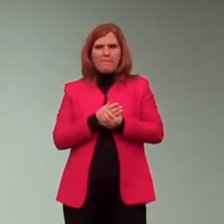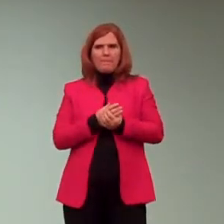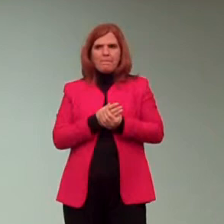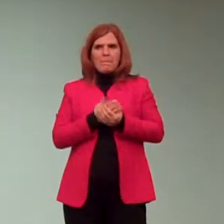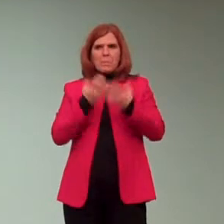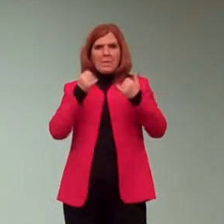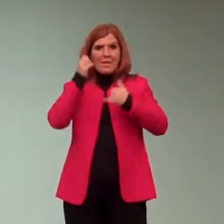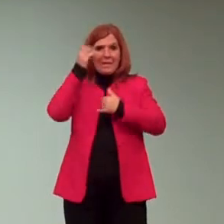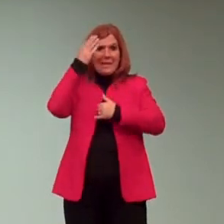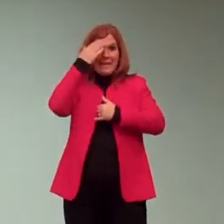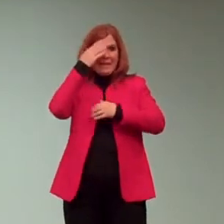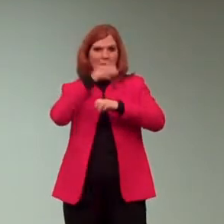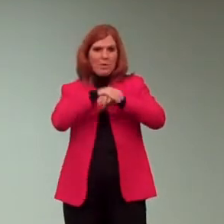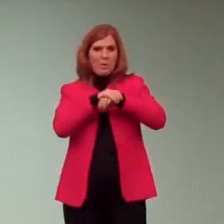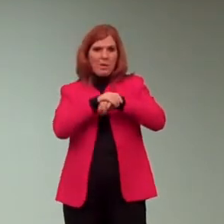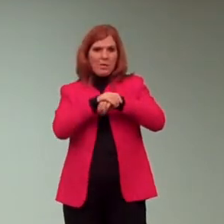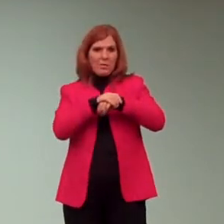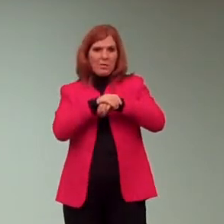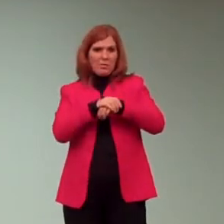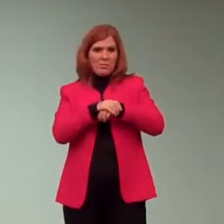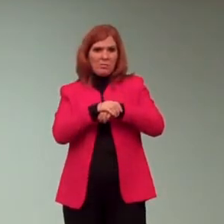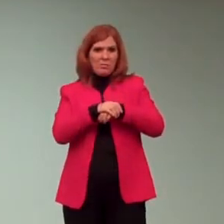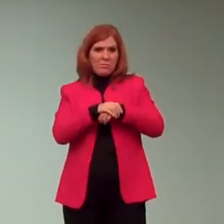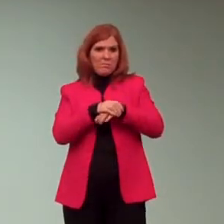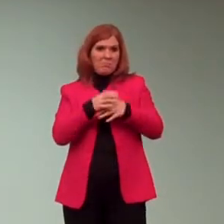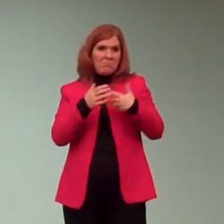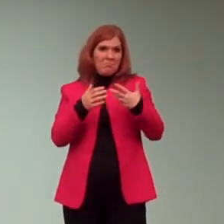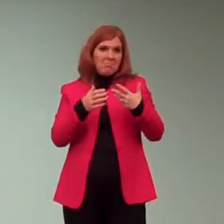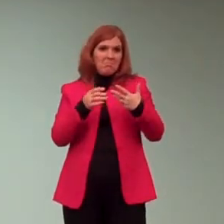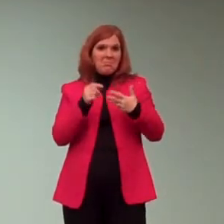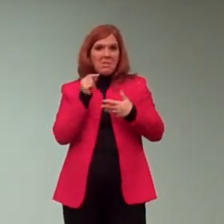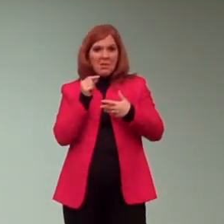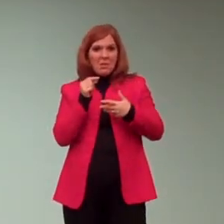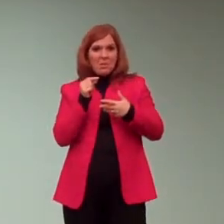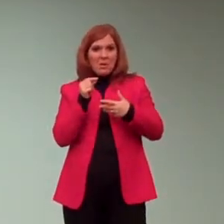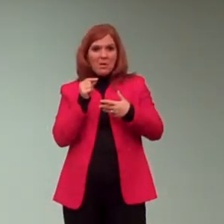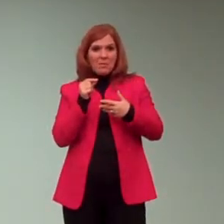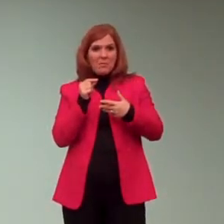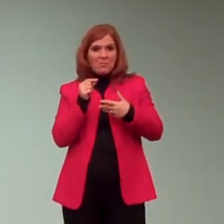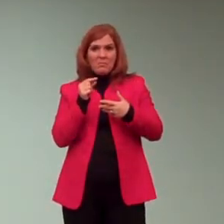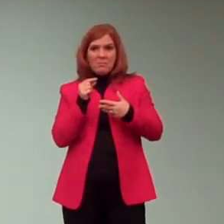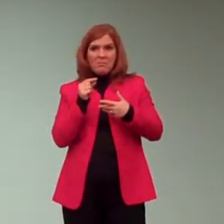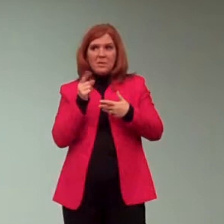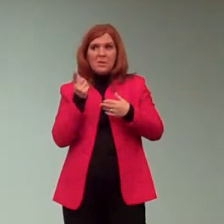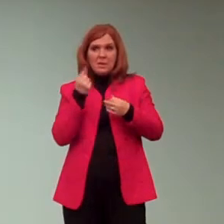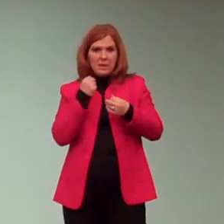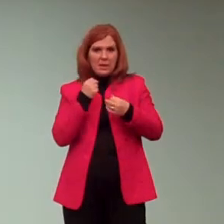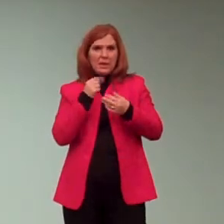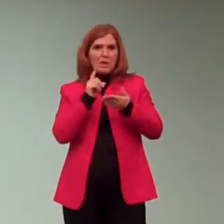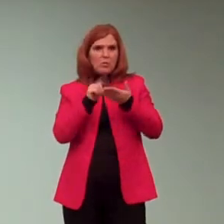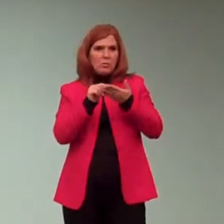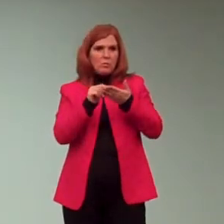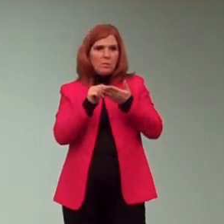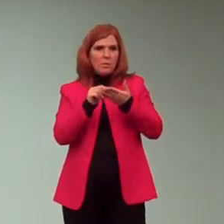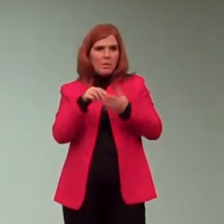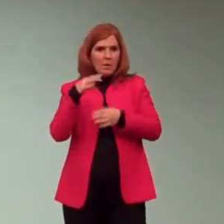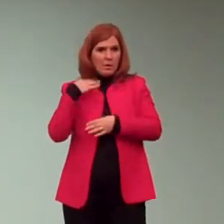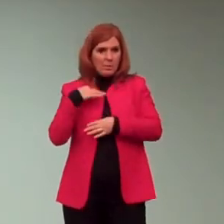Now, did he know English that well? No. Did he get a Croatian newspaper out of Pittsburgh? Yes.